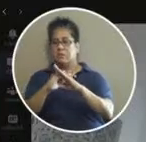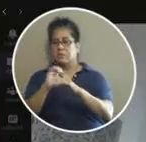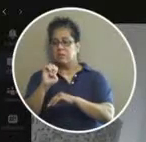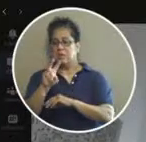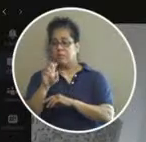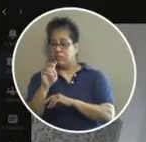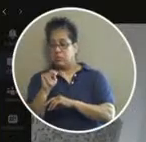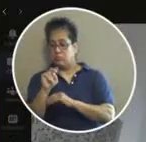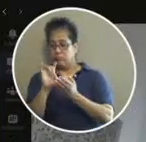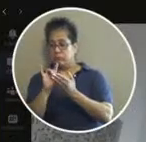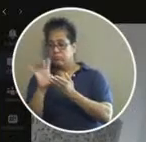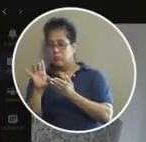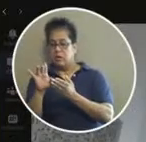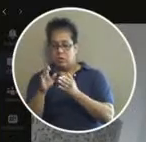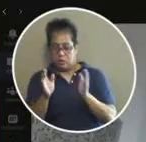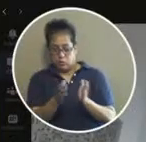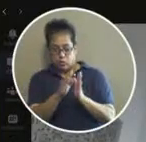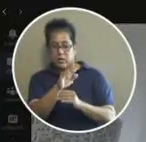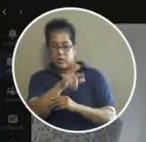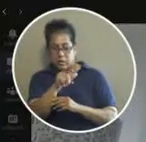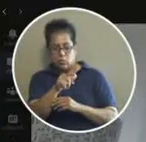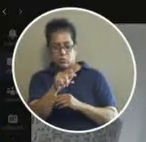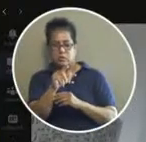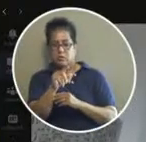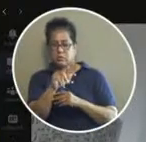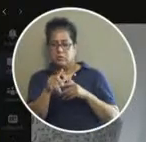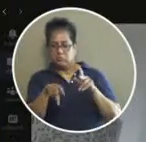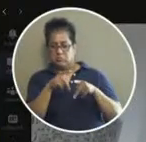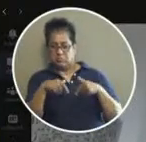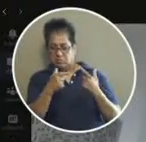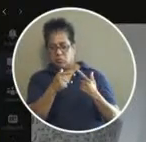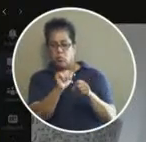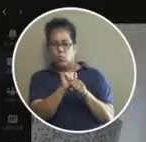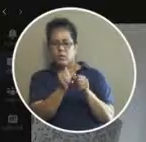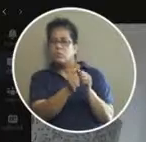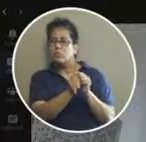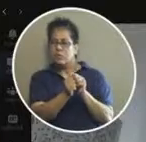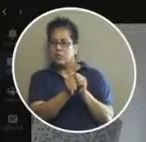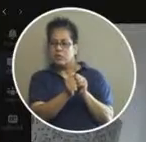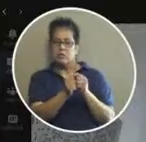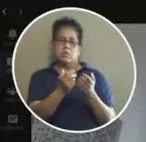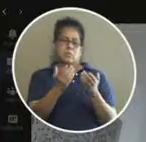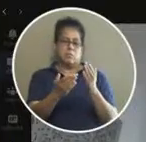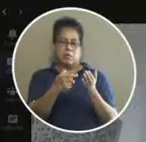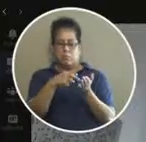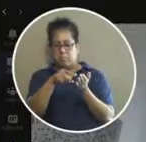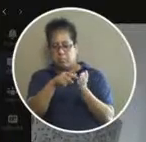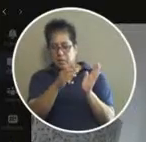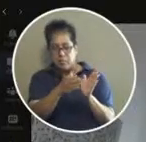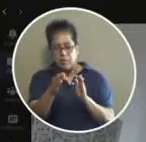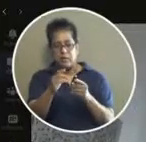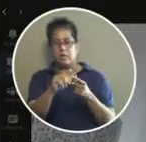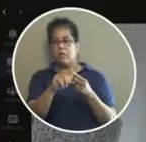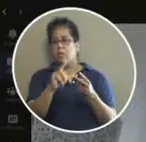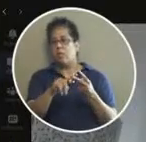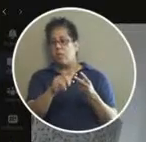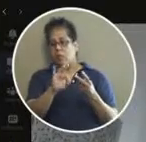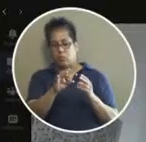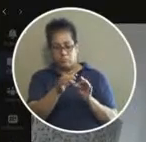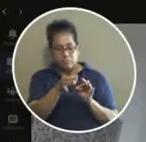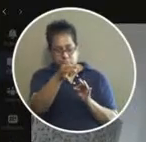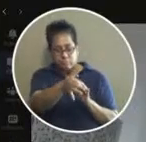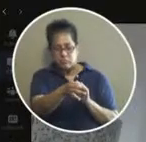and encourages landlords and tenants to continue to work together on a payment plan or